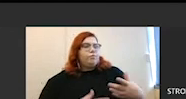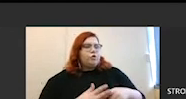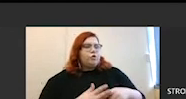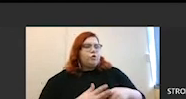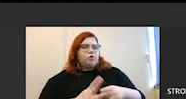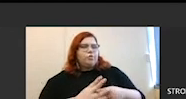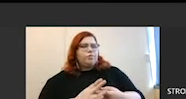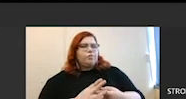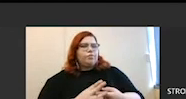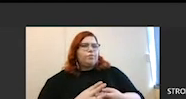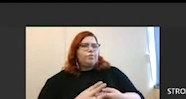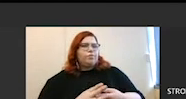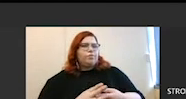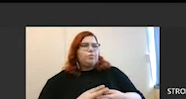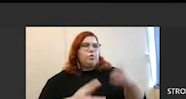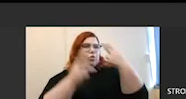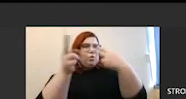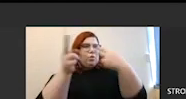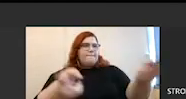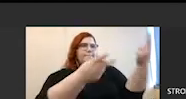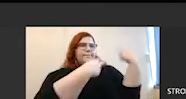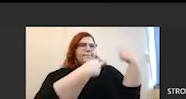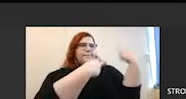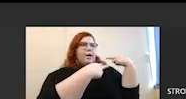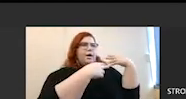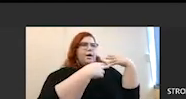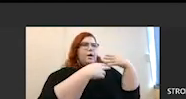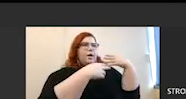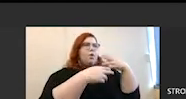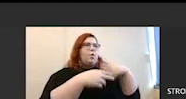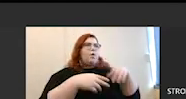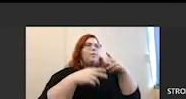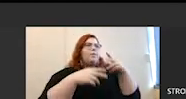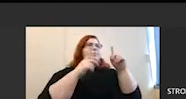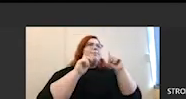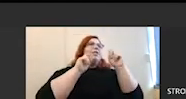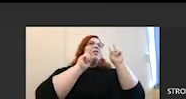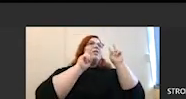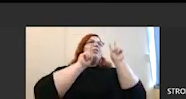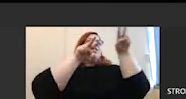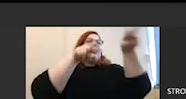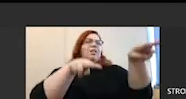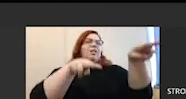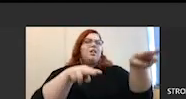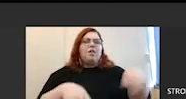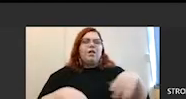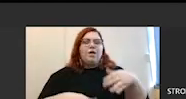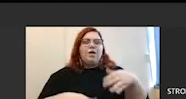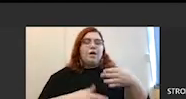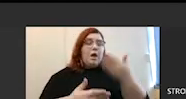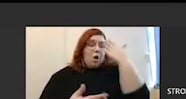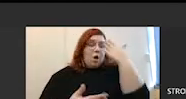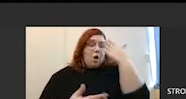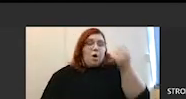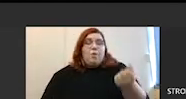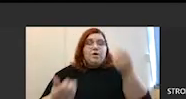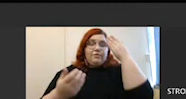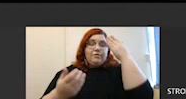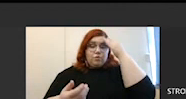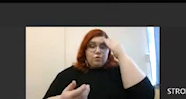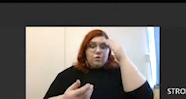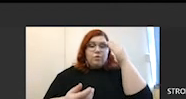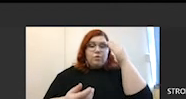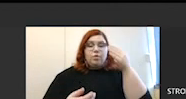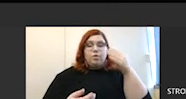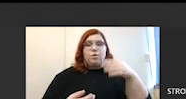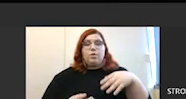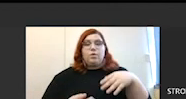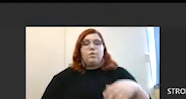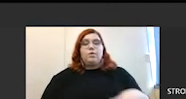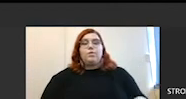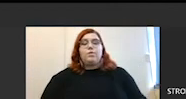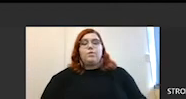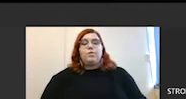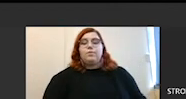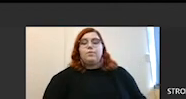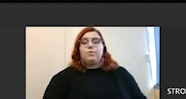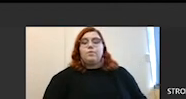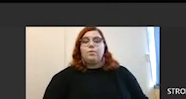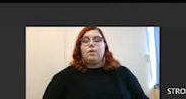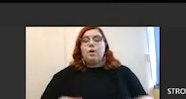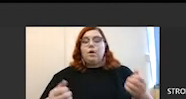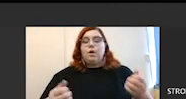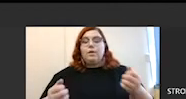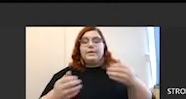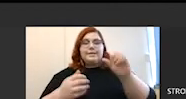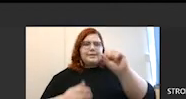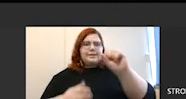flashbacks and foreshadowing. And what's interesting is that I don't know how many of you are familiar with the concept of side shadowing. It's something that